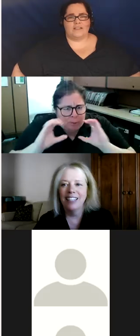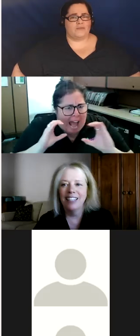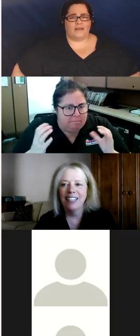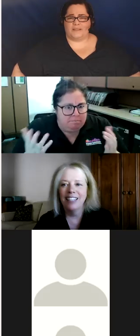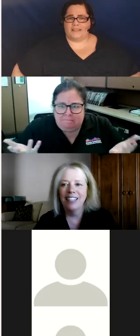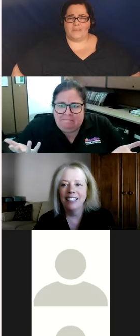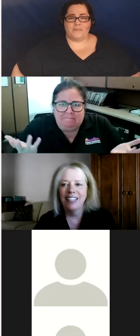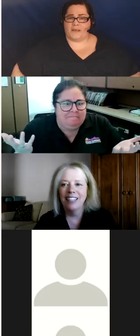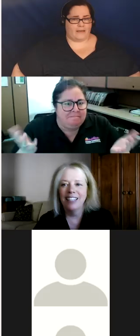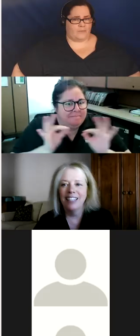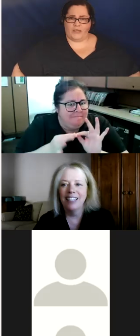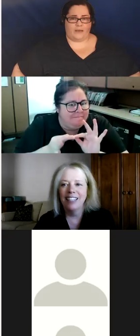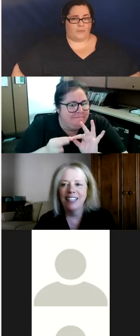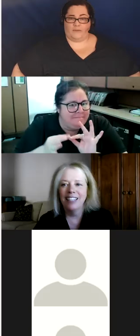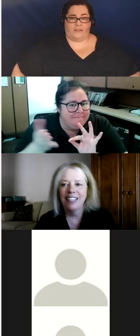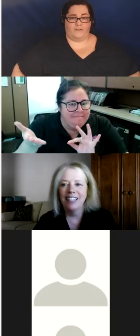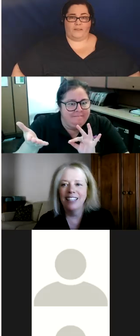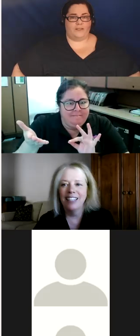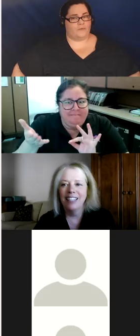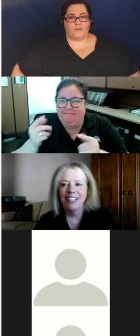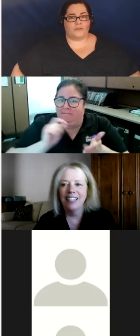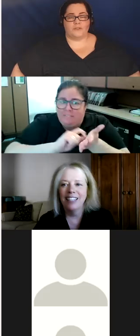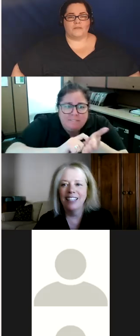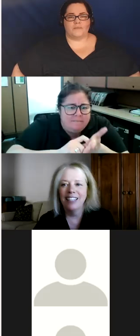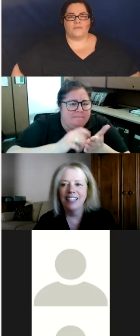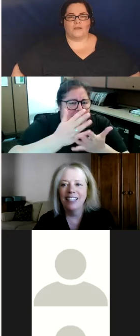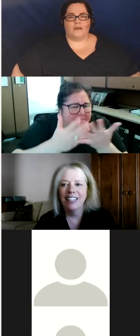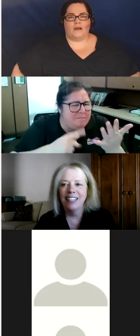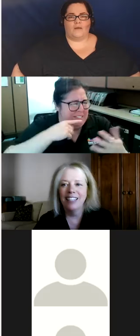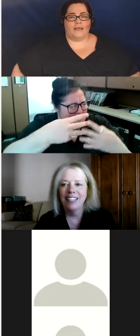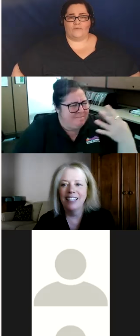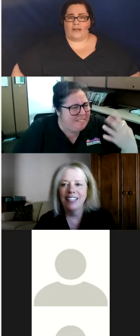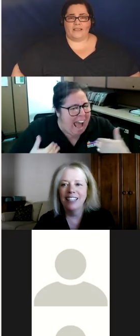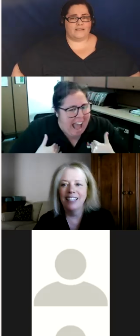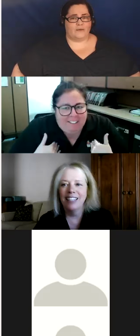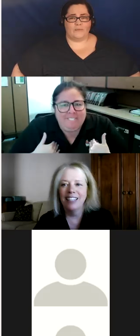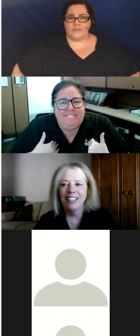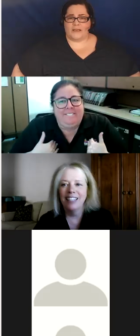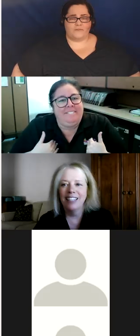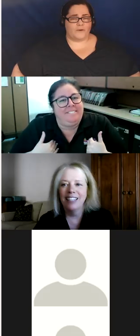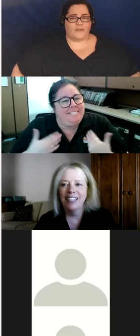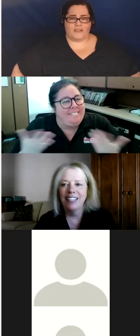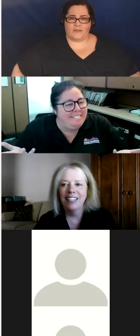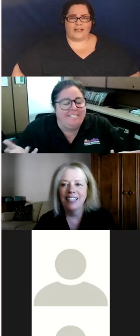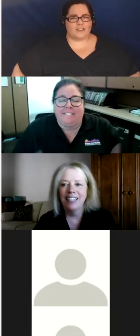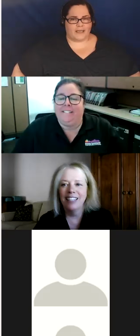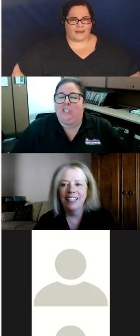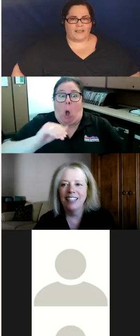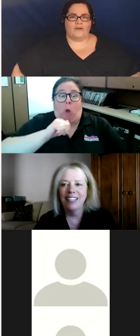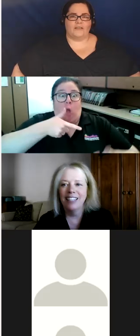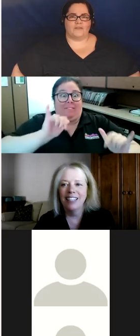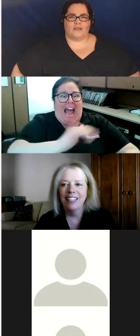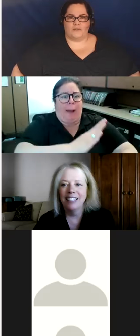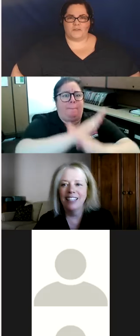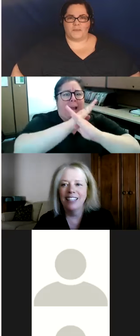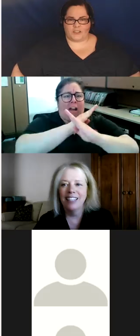not read lips, but I communicate perfectly fluently through interpreters. I can write notes back and forth. I can do that. I just cannot hear,